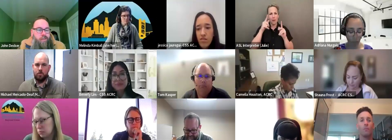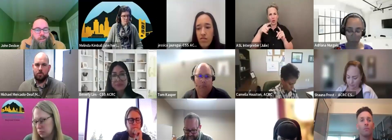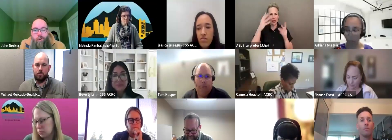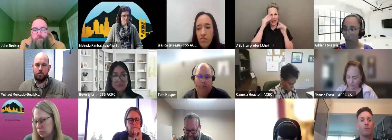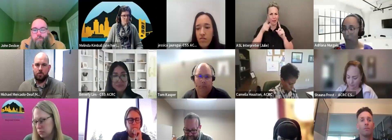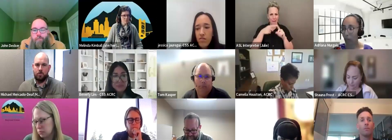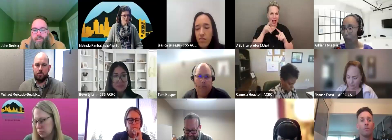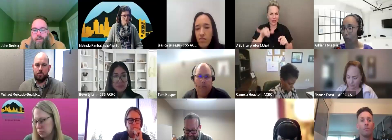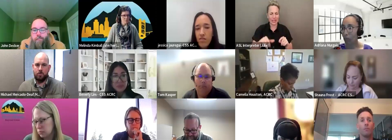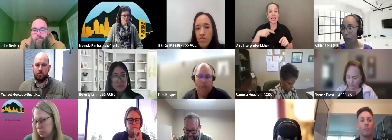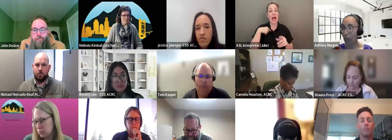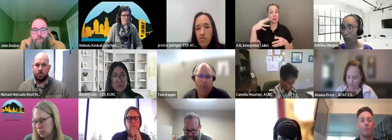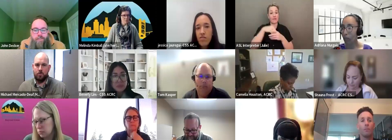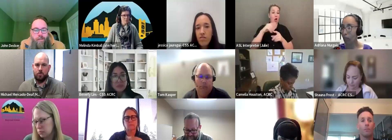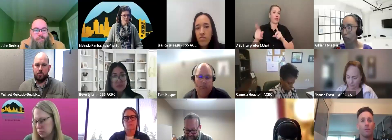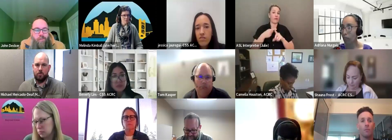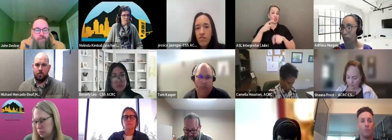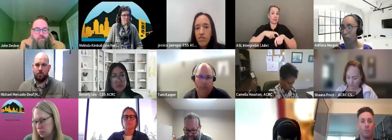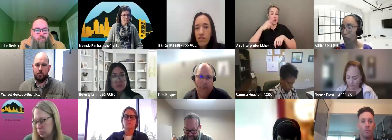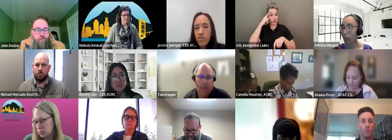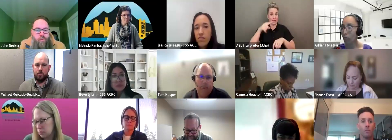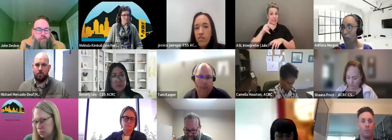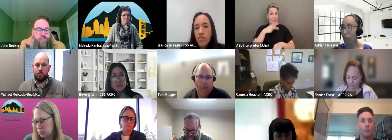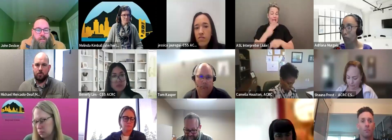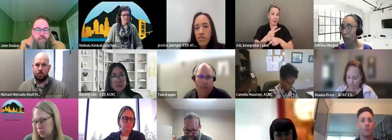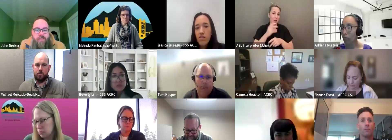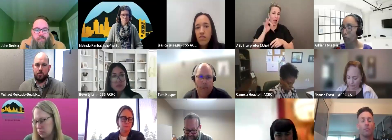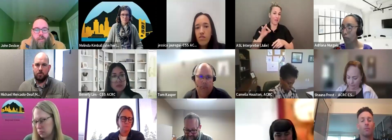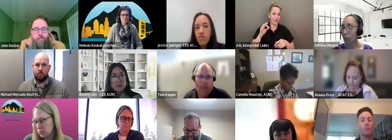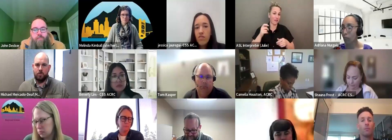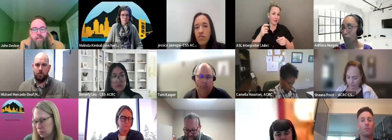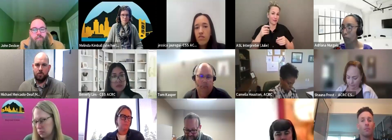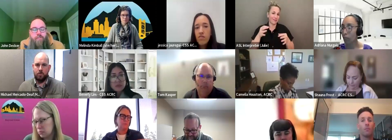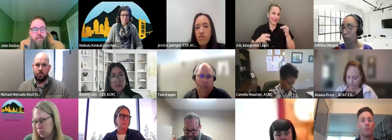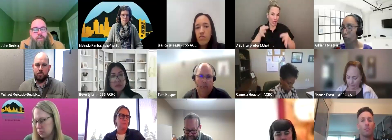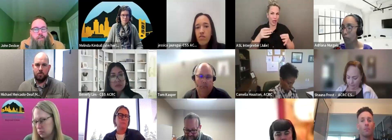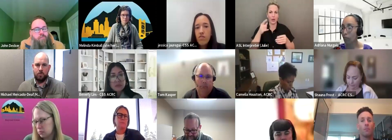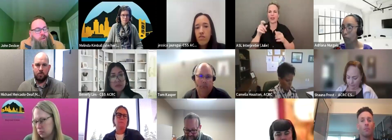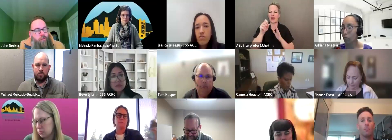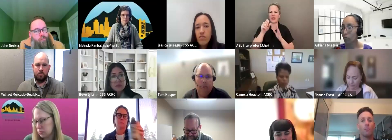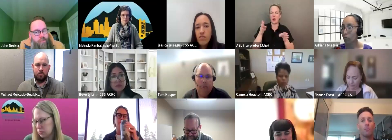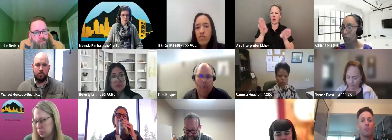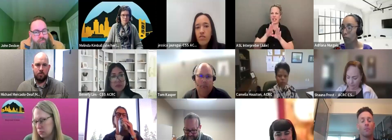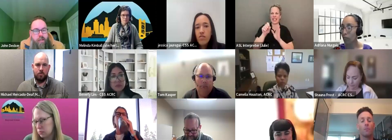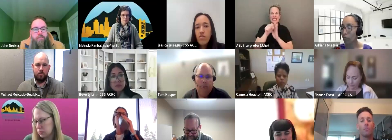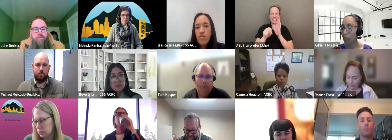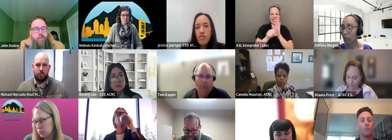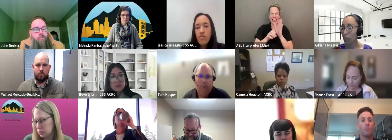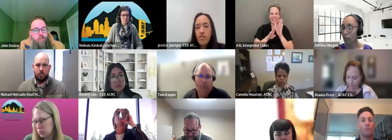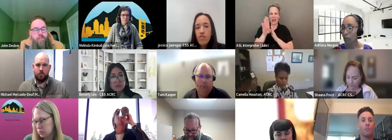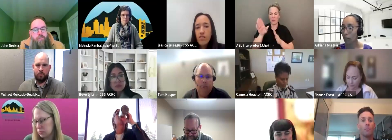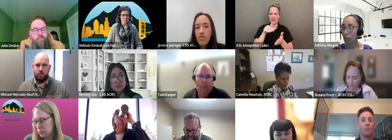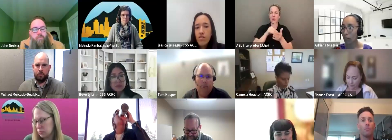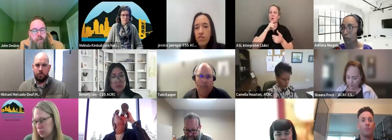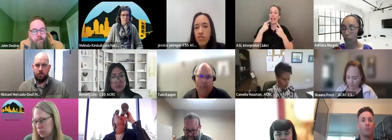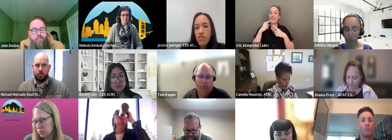was involved the first time for these types of hearings when we were closing down the state developmental centers, and it's very effective to have so